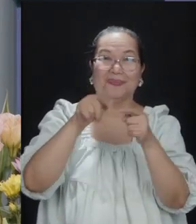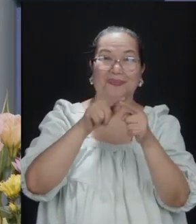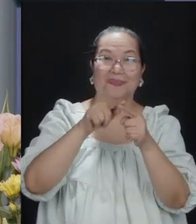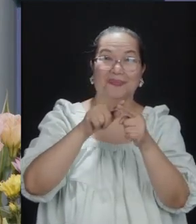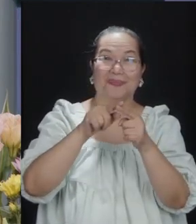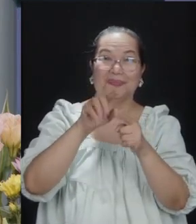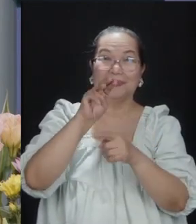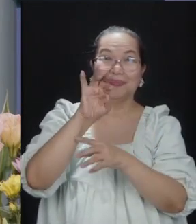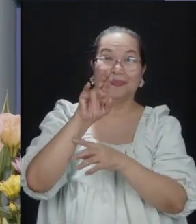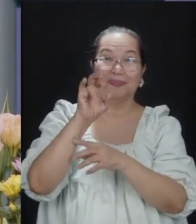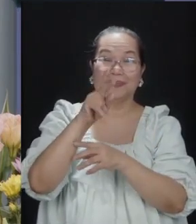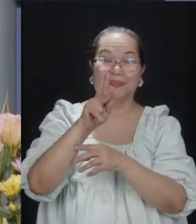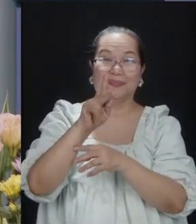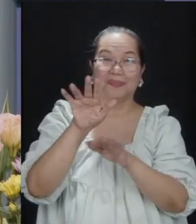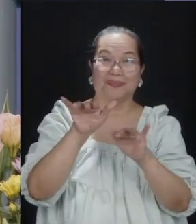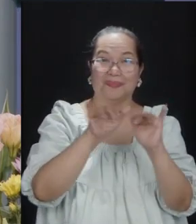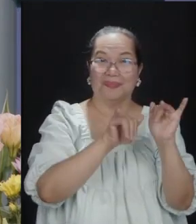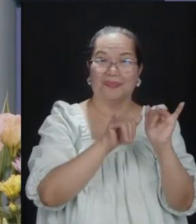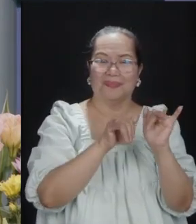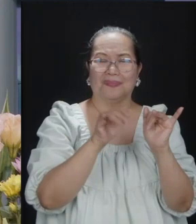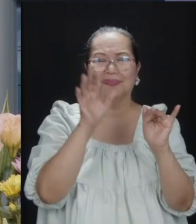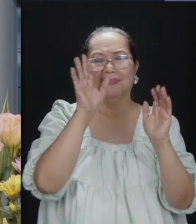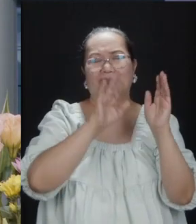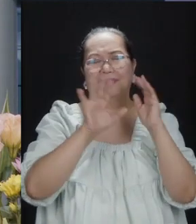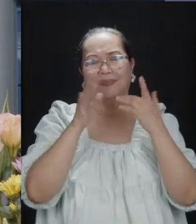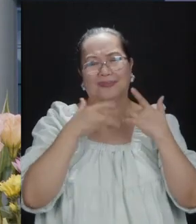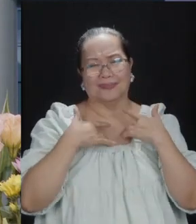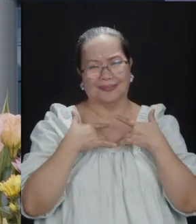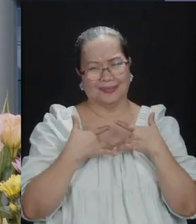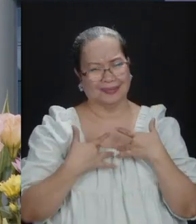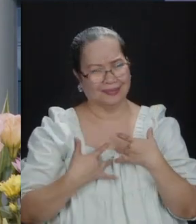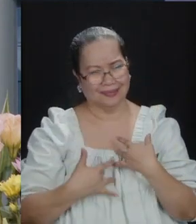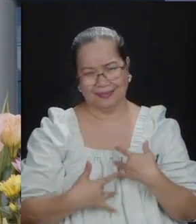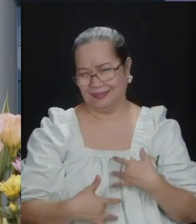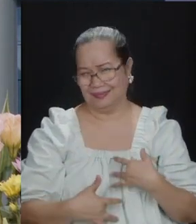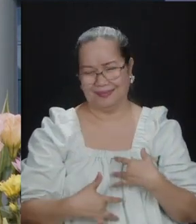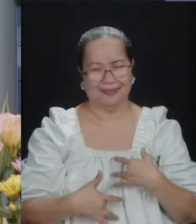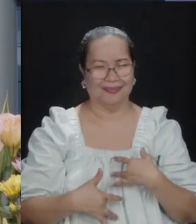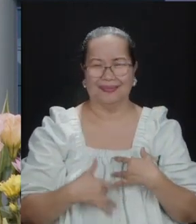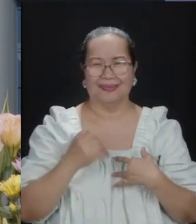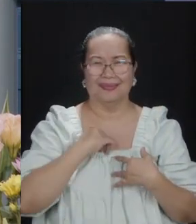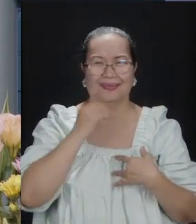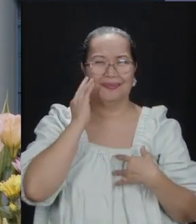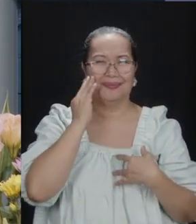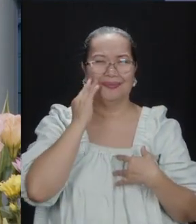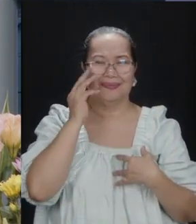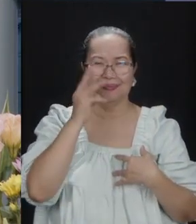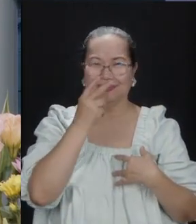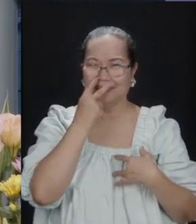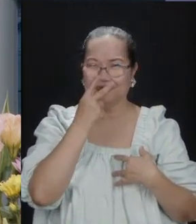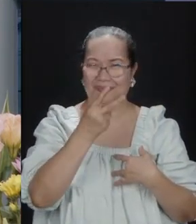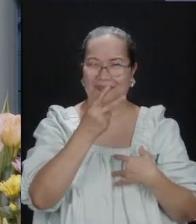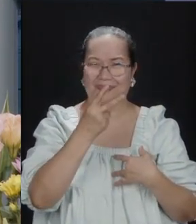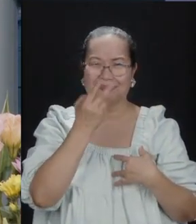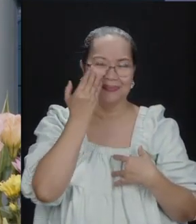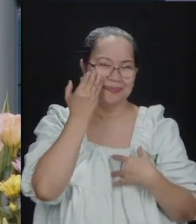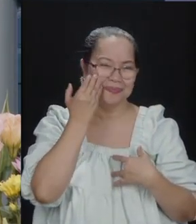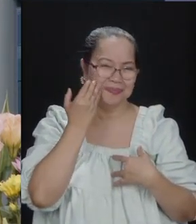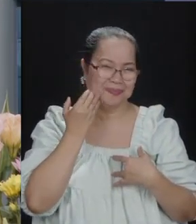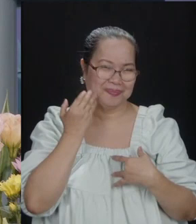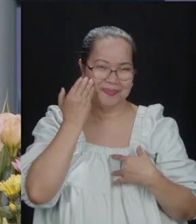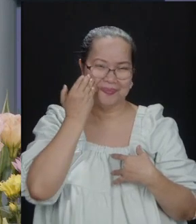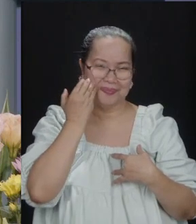I was into another season of grieving, because I knew I will see him less and